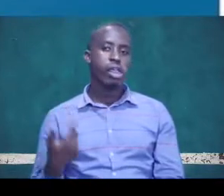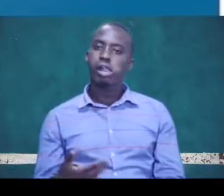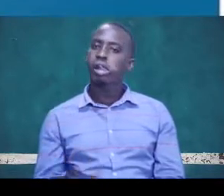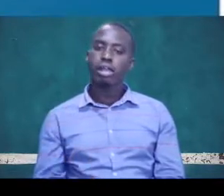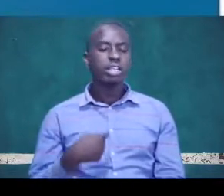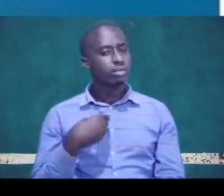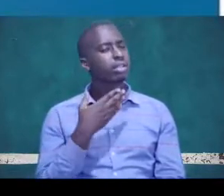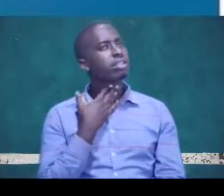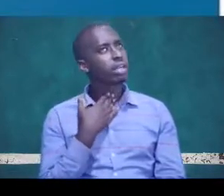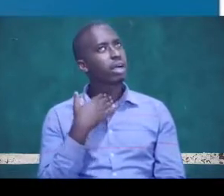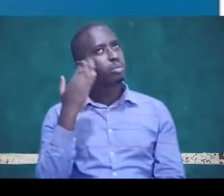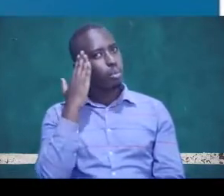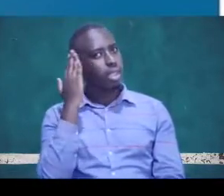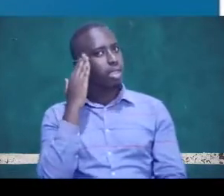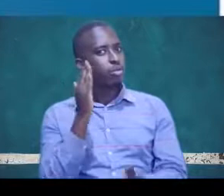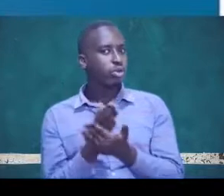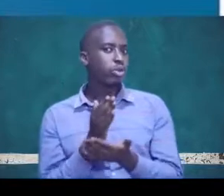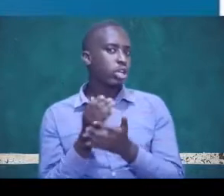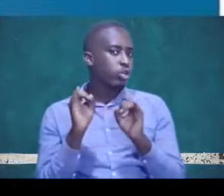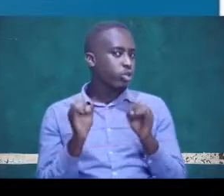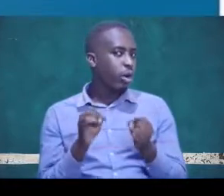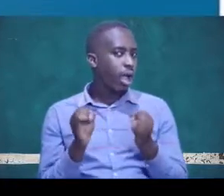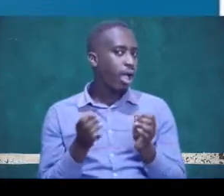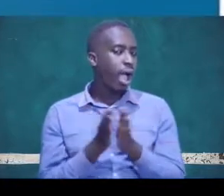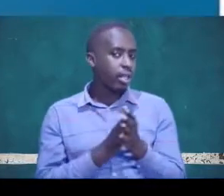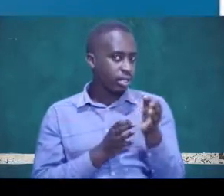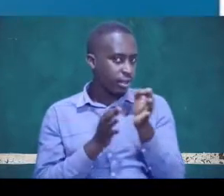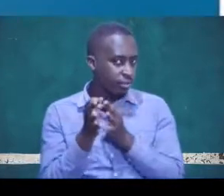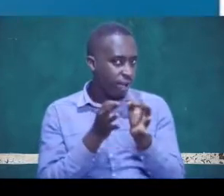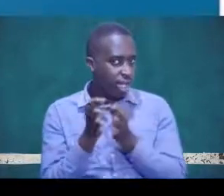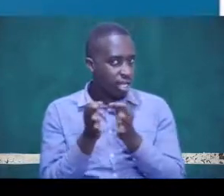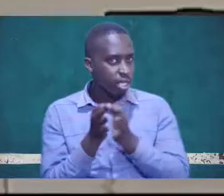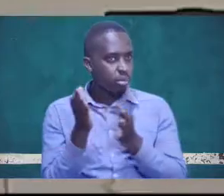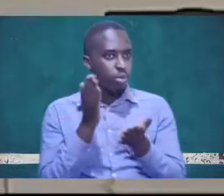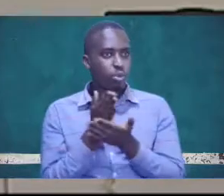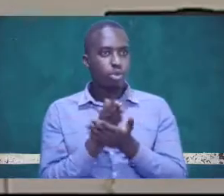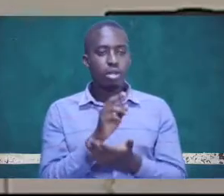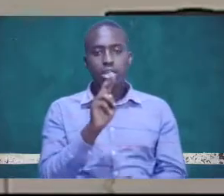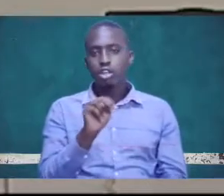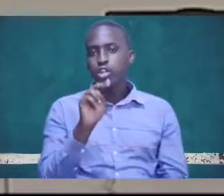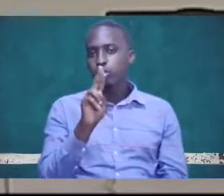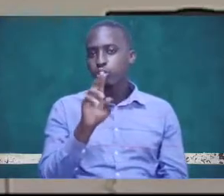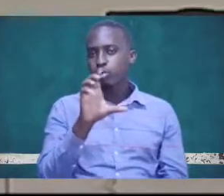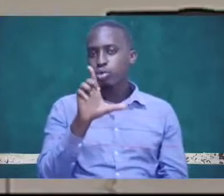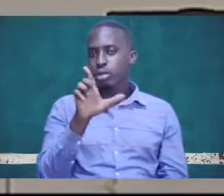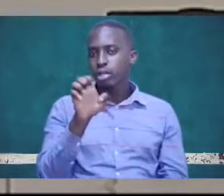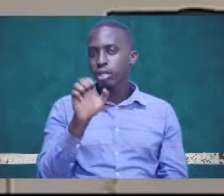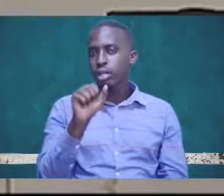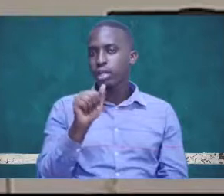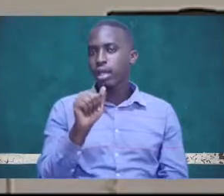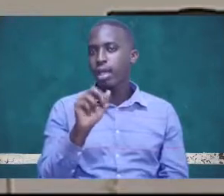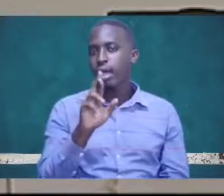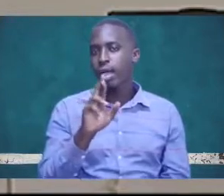want you now to try and to define this nuclear fusion, to describe